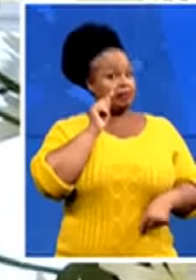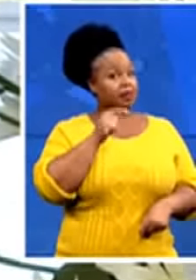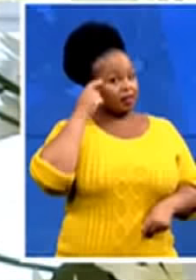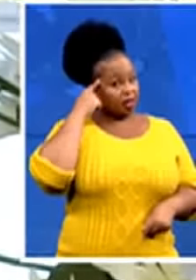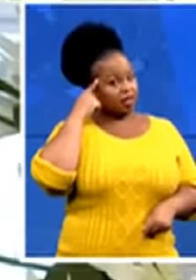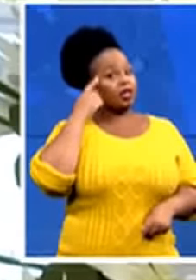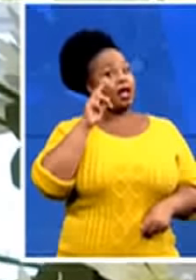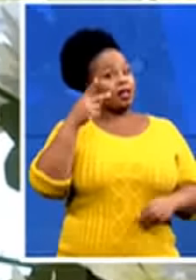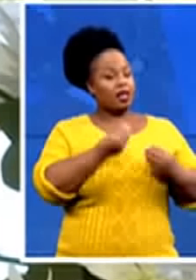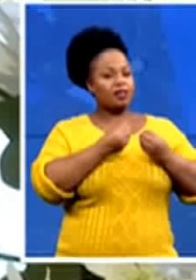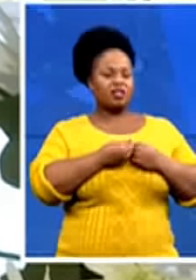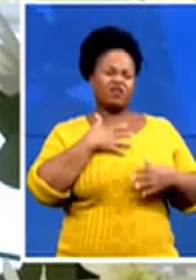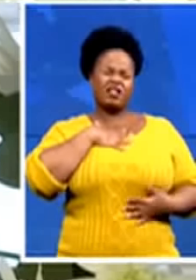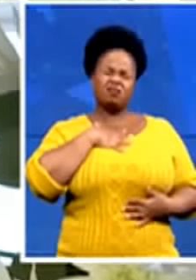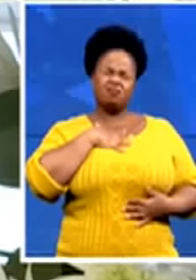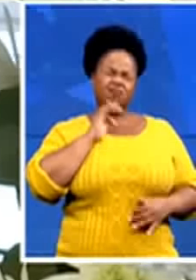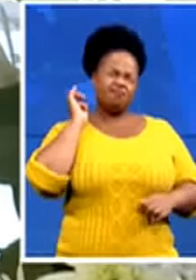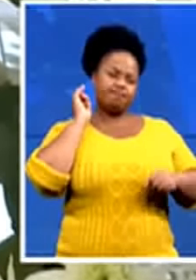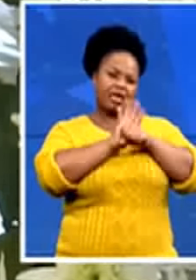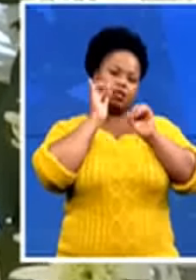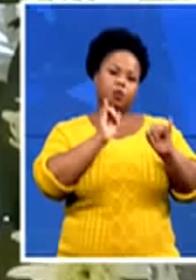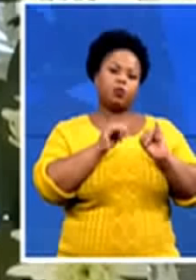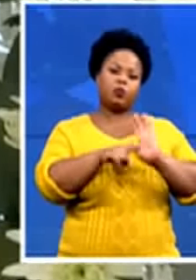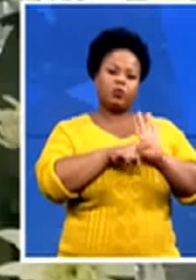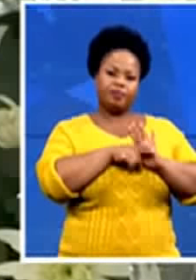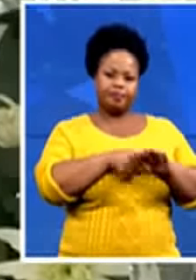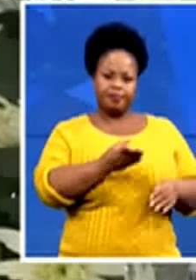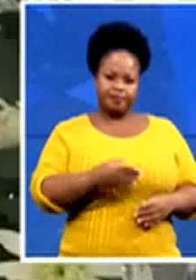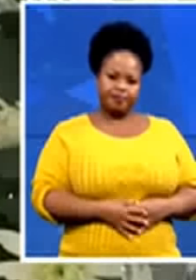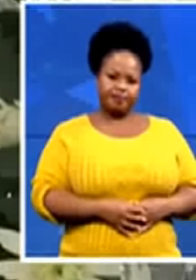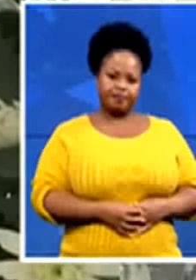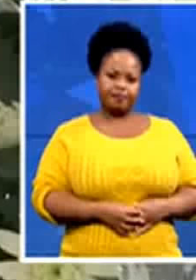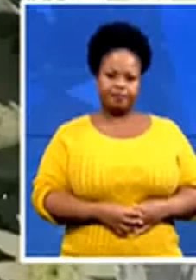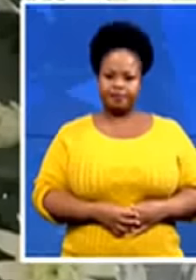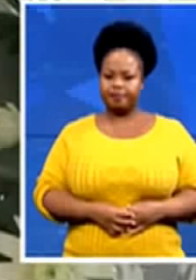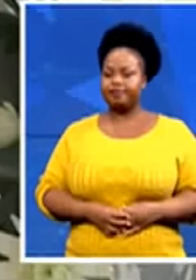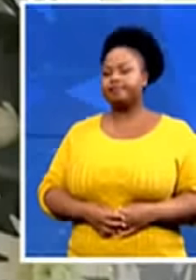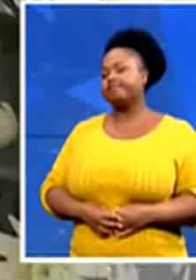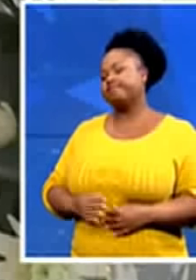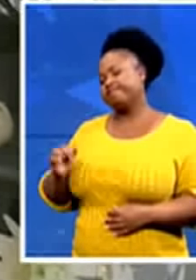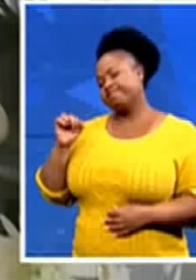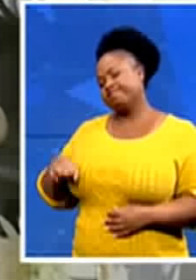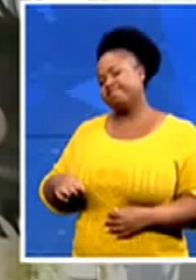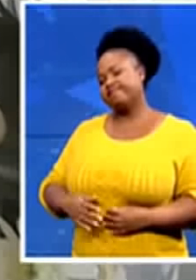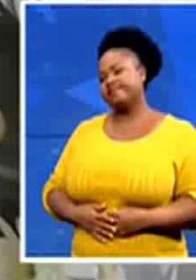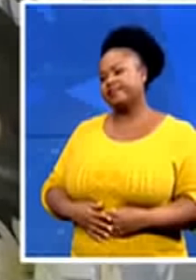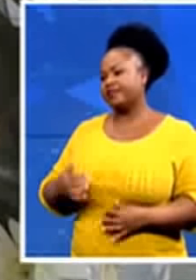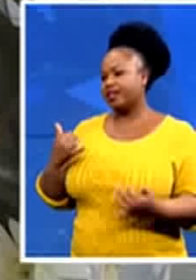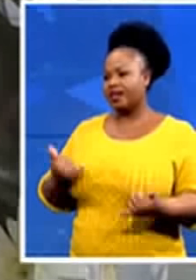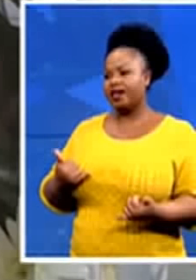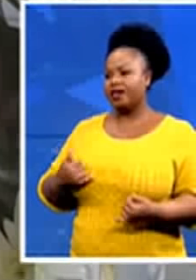ke njengamalungu eqembu leNFP msakazi sengifuna ukukholwa manje ukuthi igazi liyakutshela mase